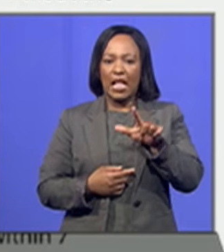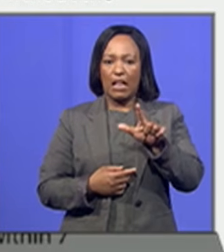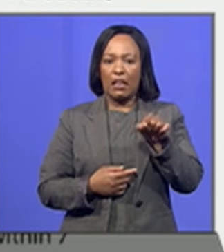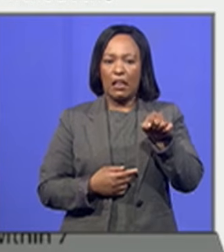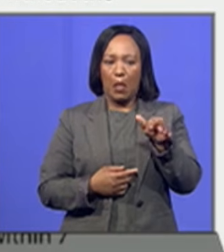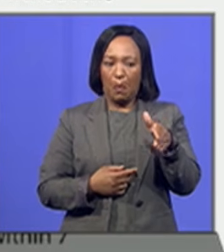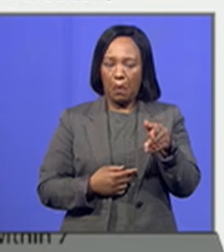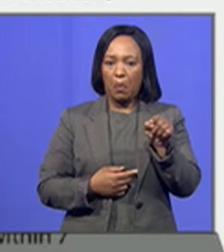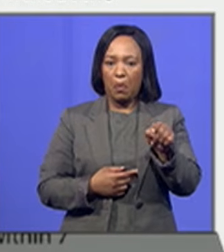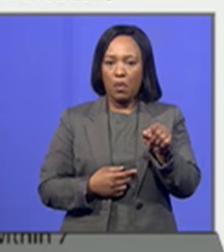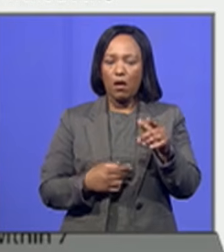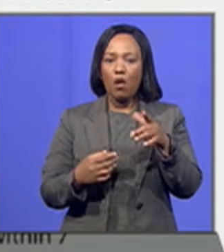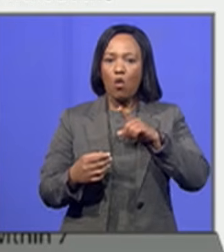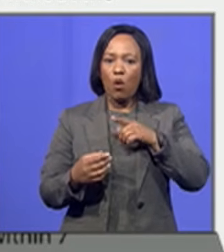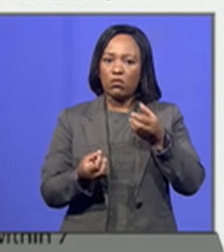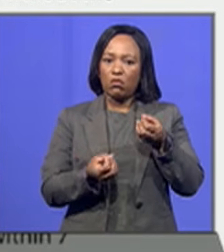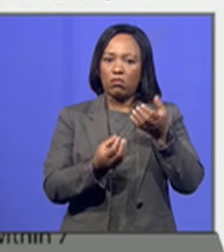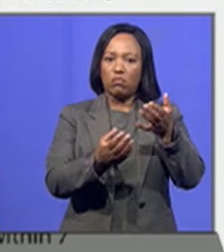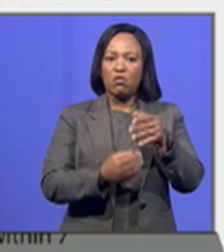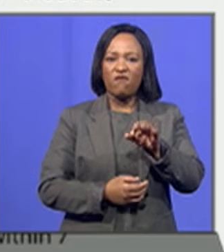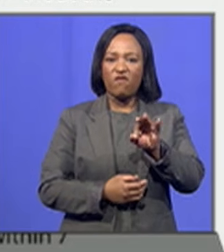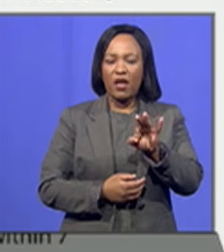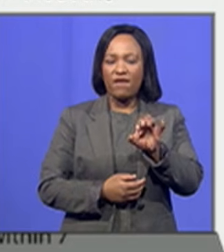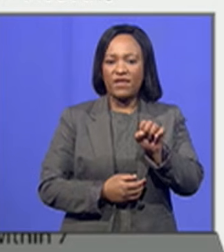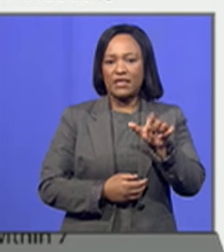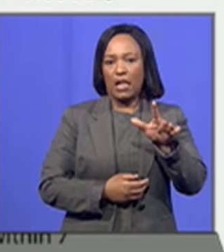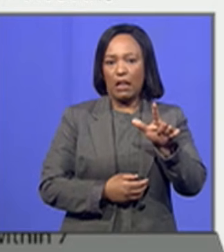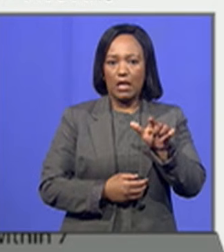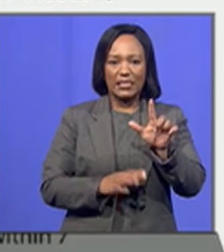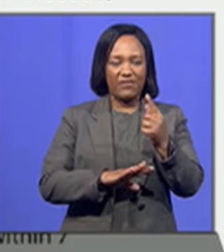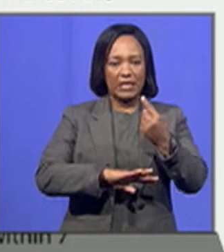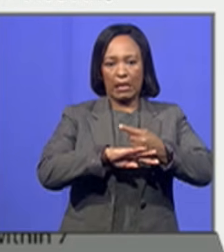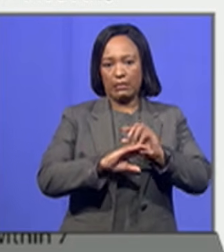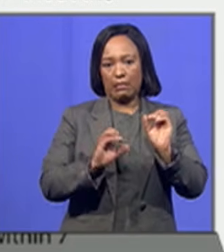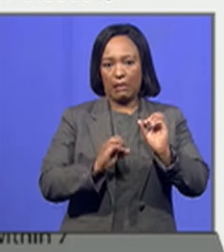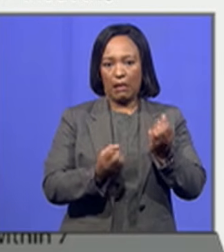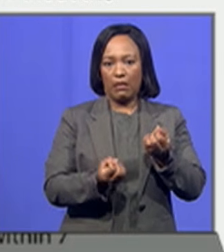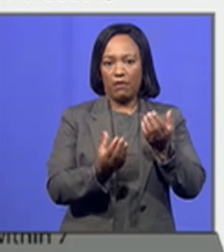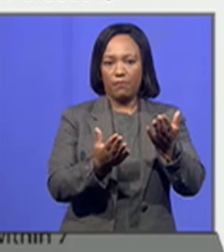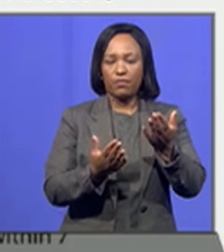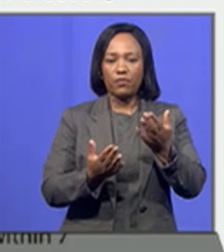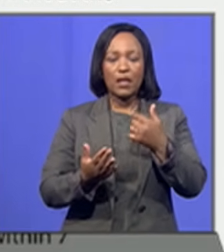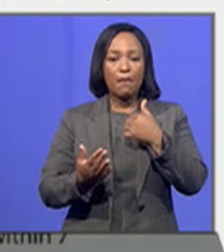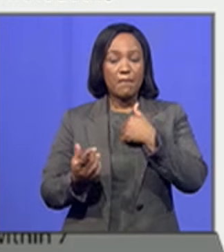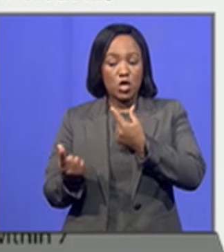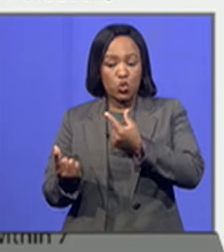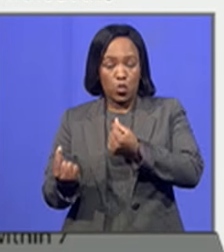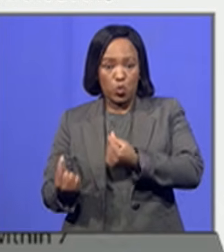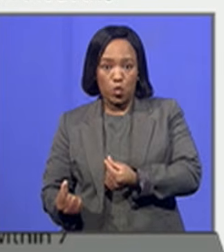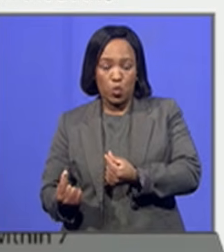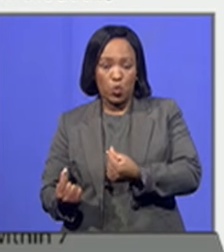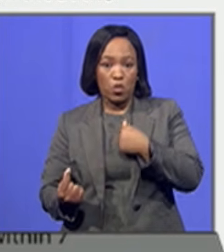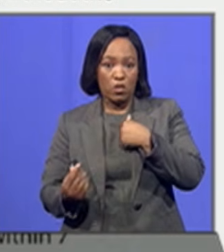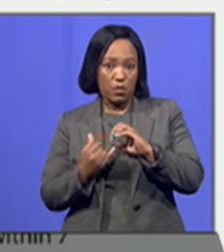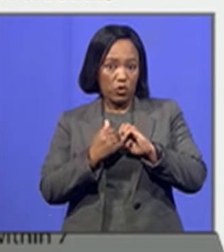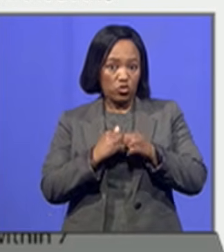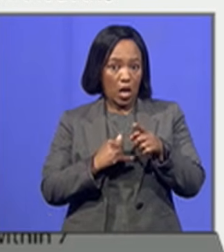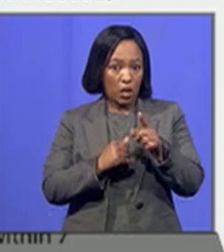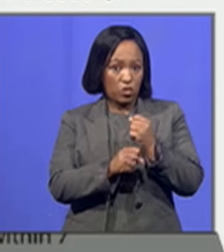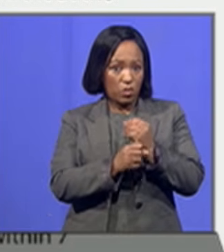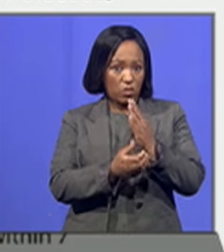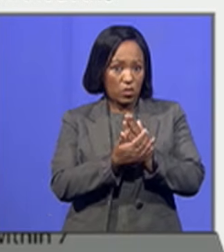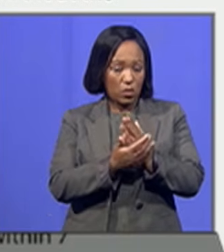reason that they were not forwarded to the FSL within 7 days. None of my actions were a deliberate attempt to ensure that